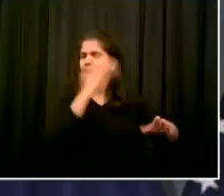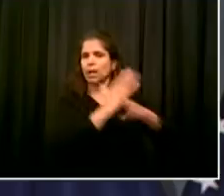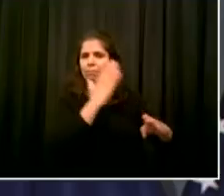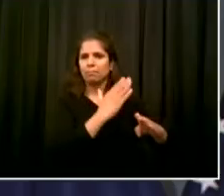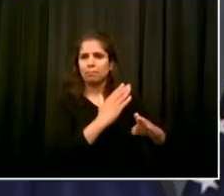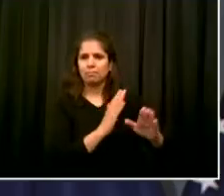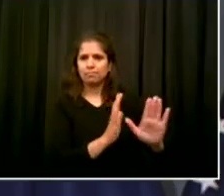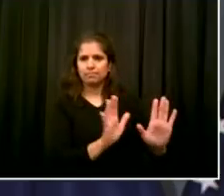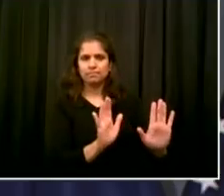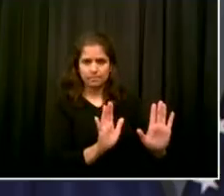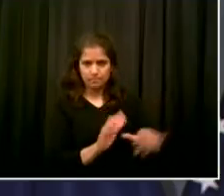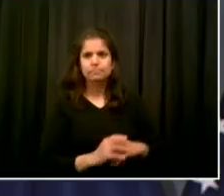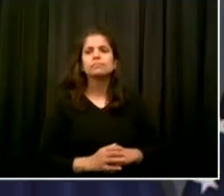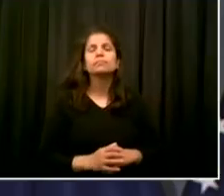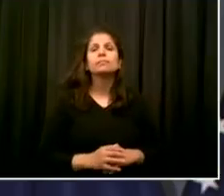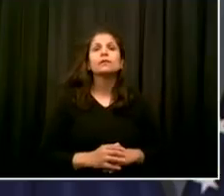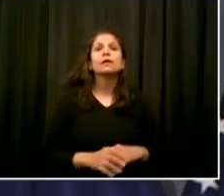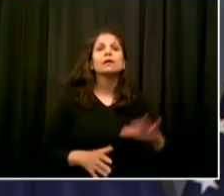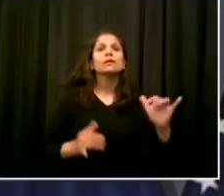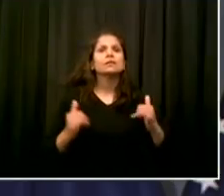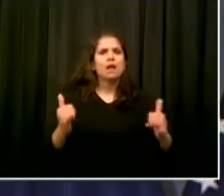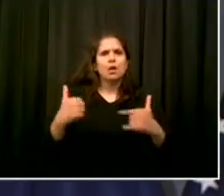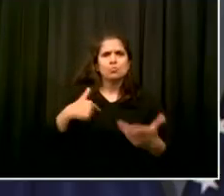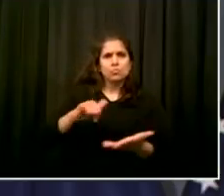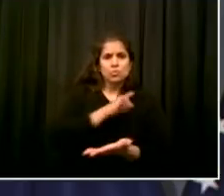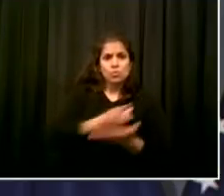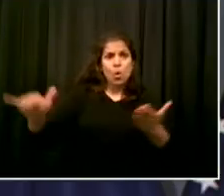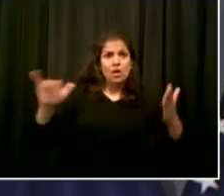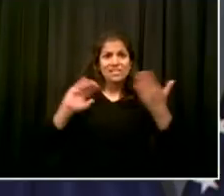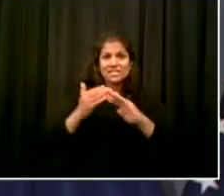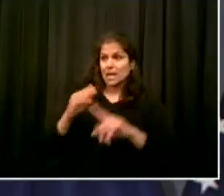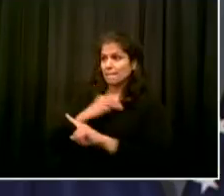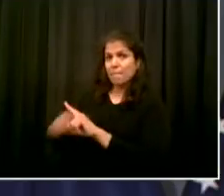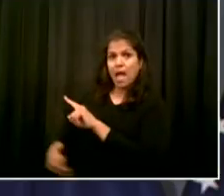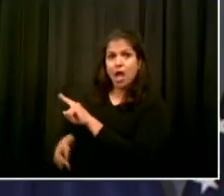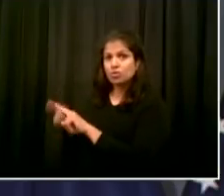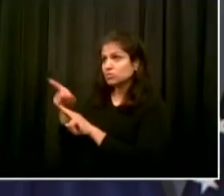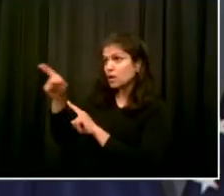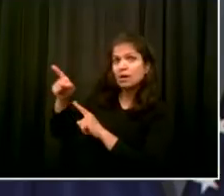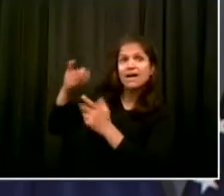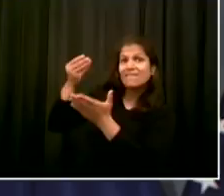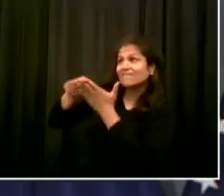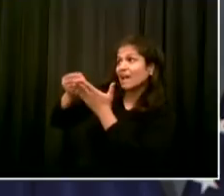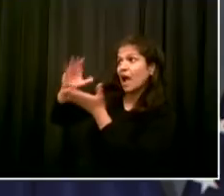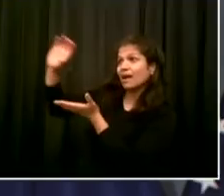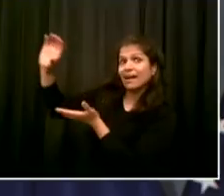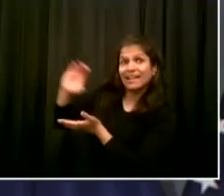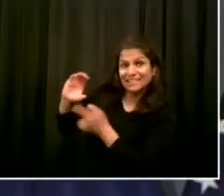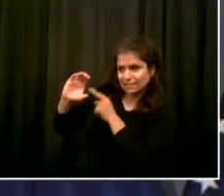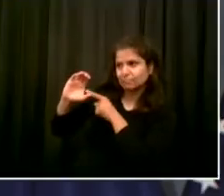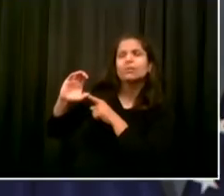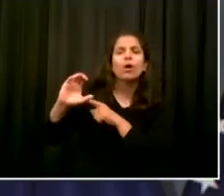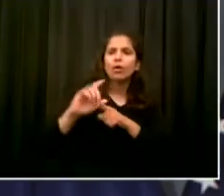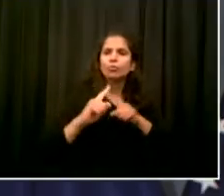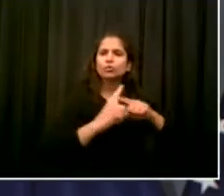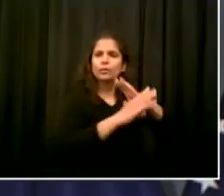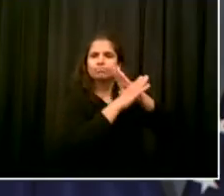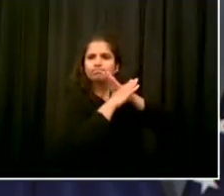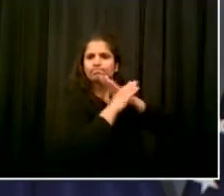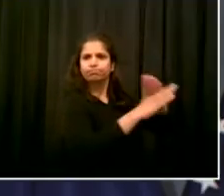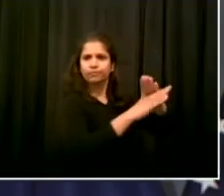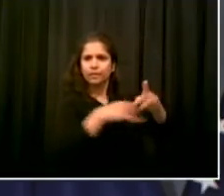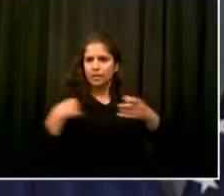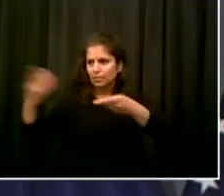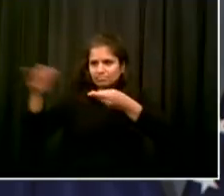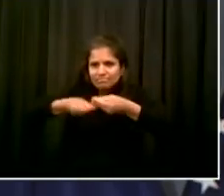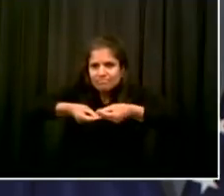by the community and driven by the community, but more importantly, a plan that is a public health approach to public safety.